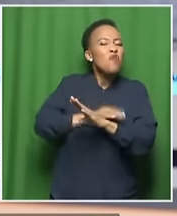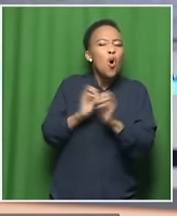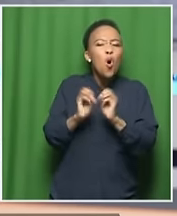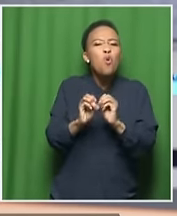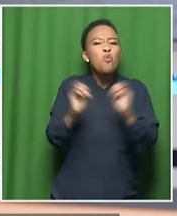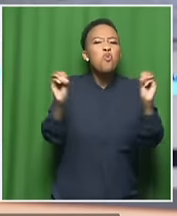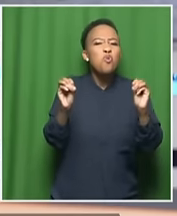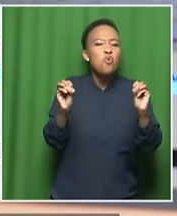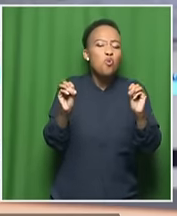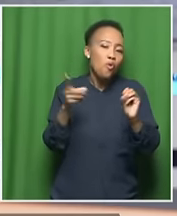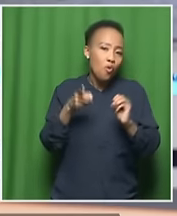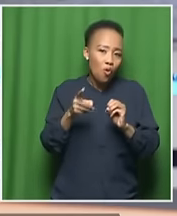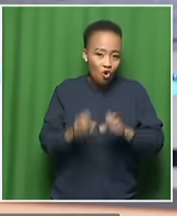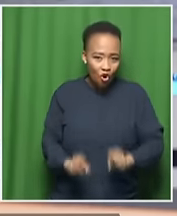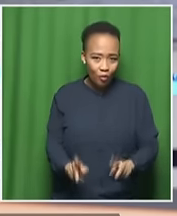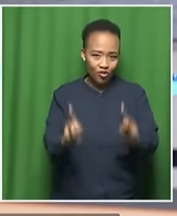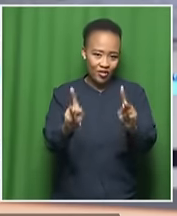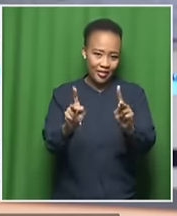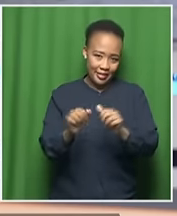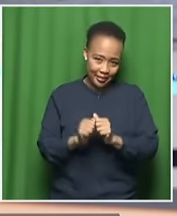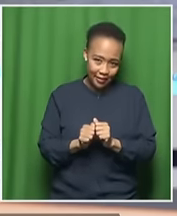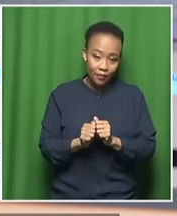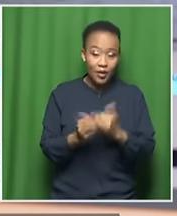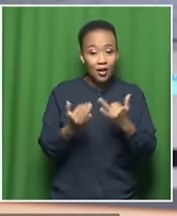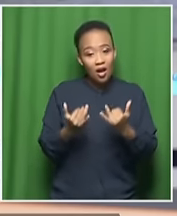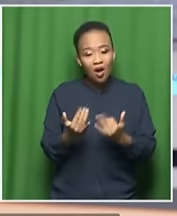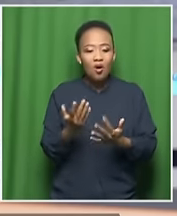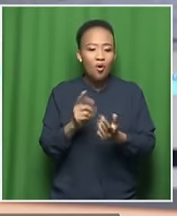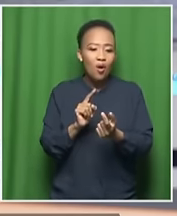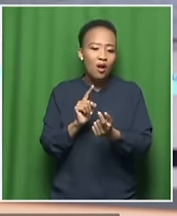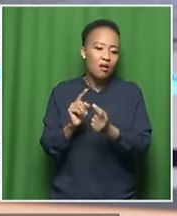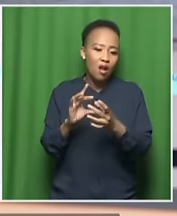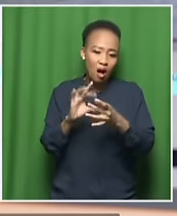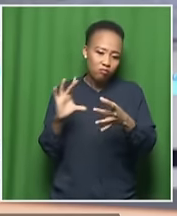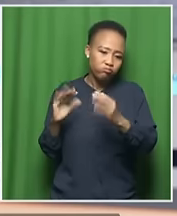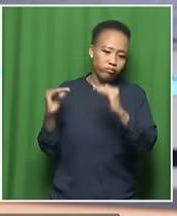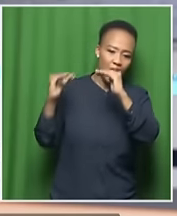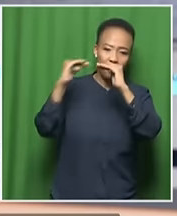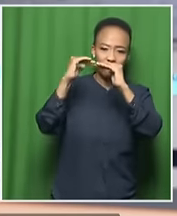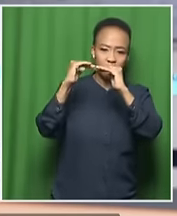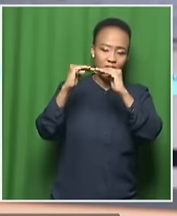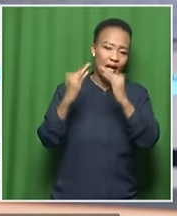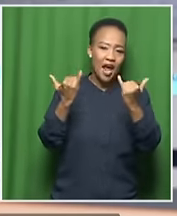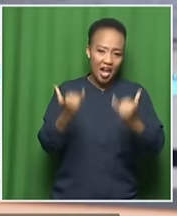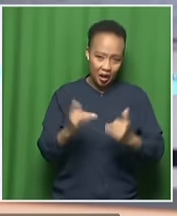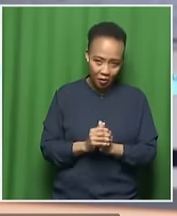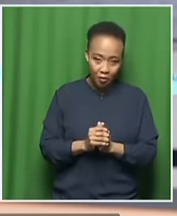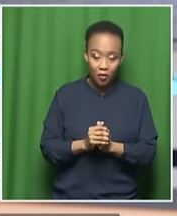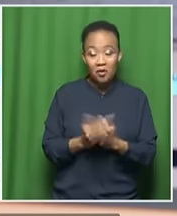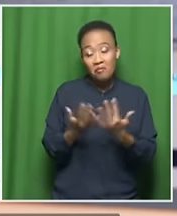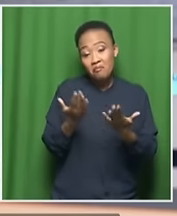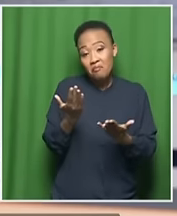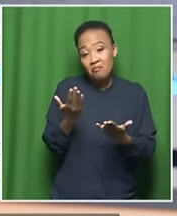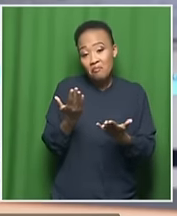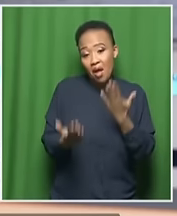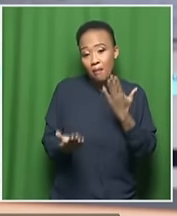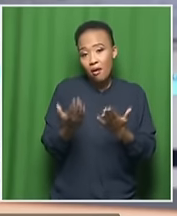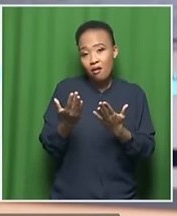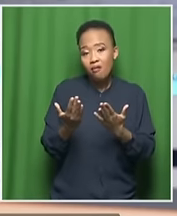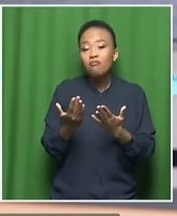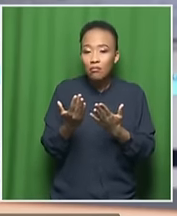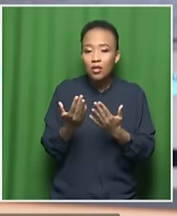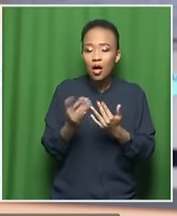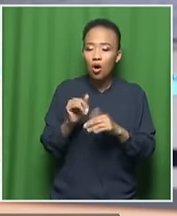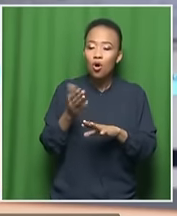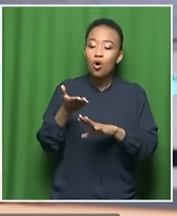level the playing field somewhat. Should we not be focusing on perhaps getting right what we